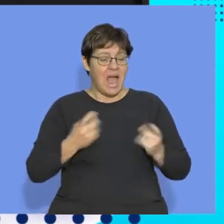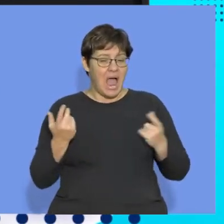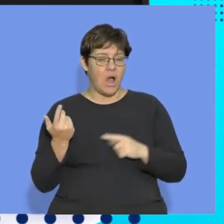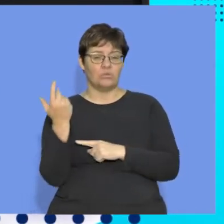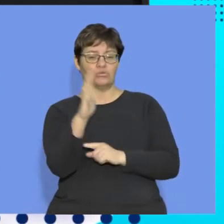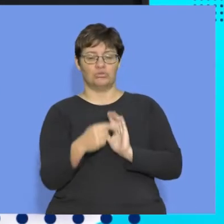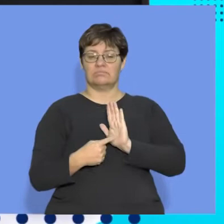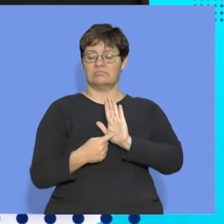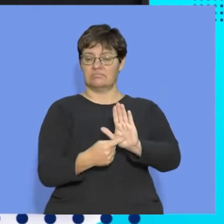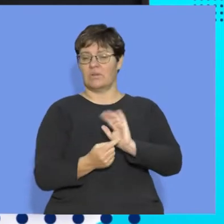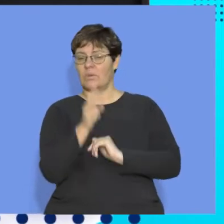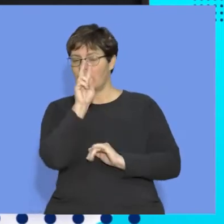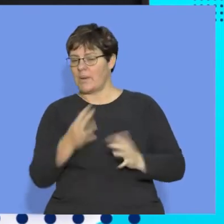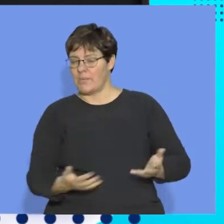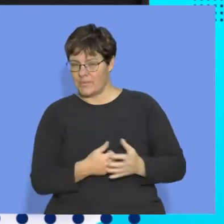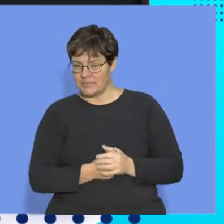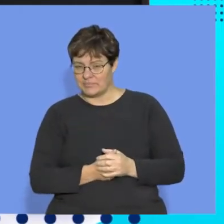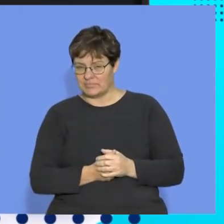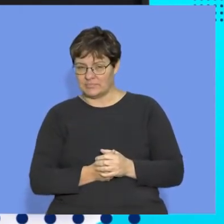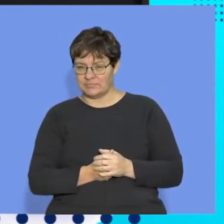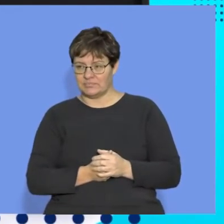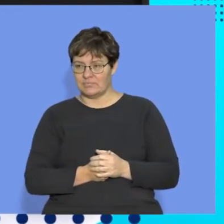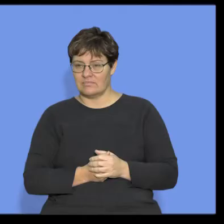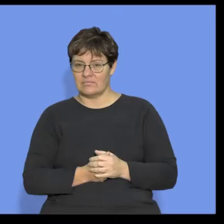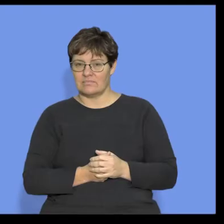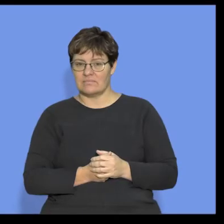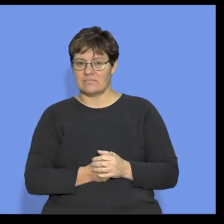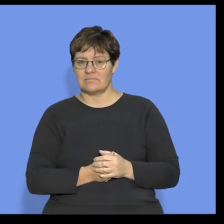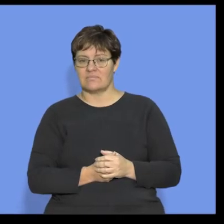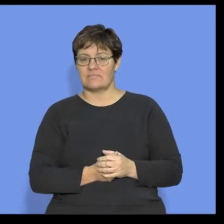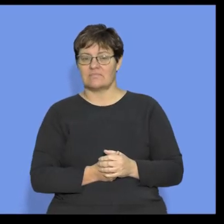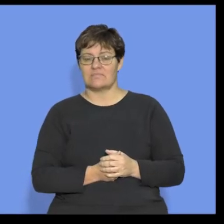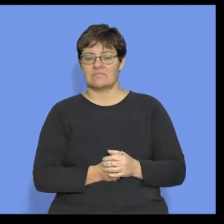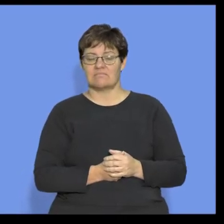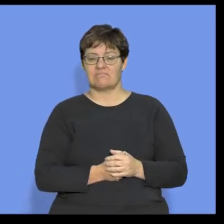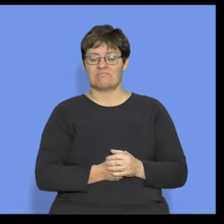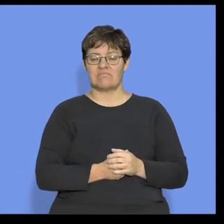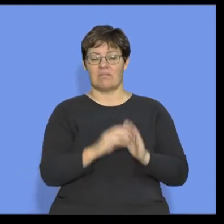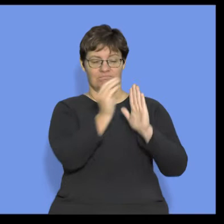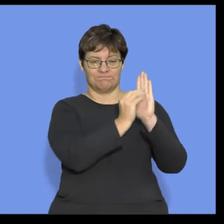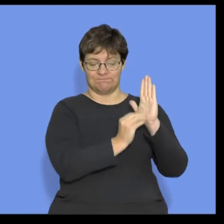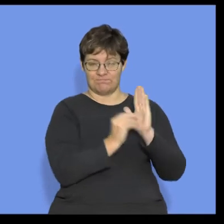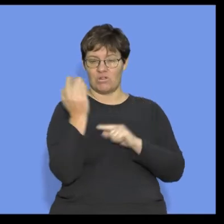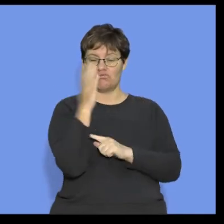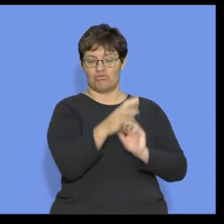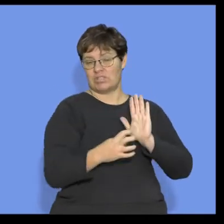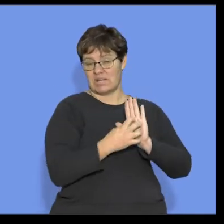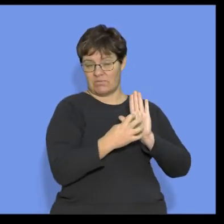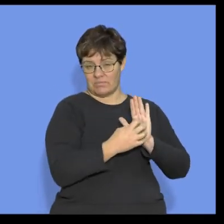will this tree diagram look like? Okay, let's see. So let's record the information in a tree